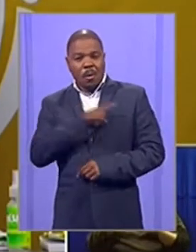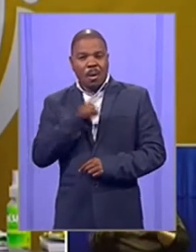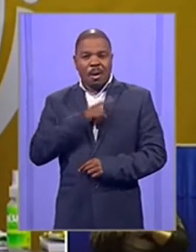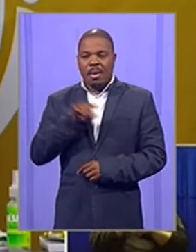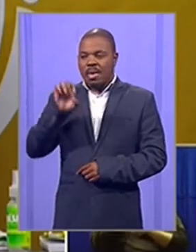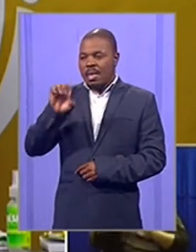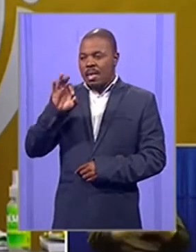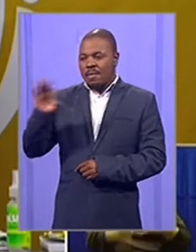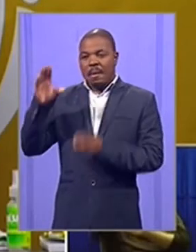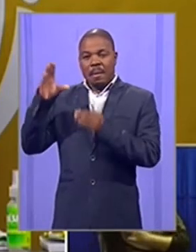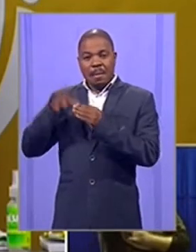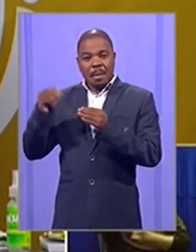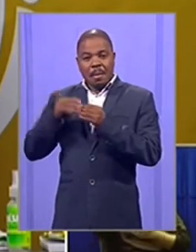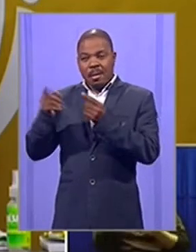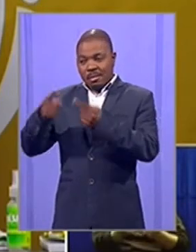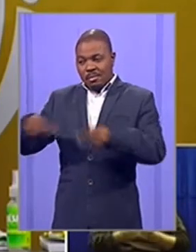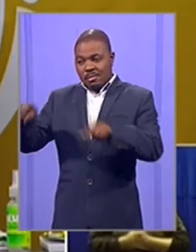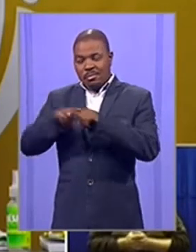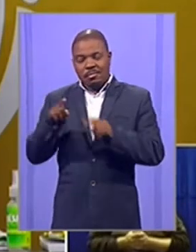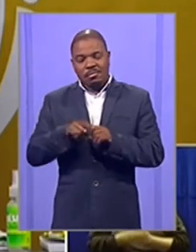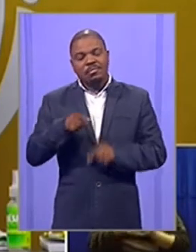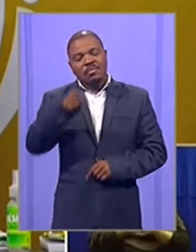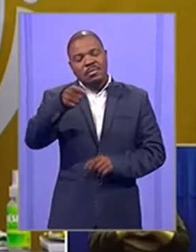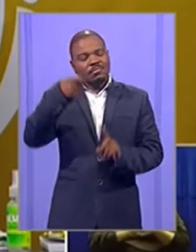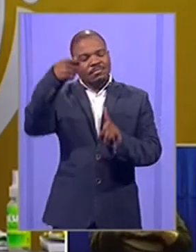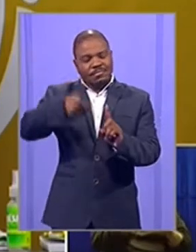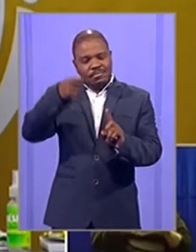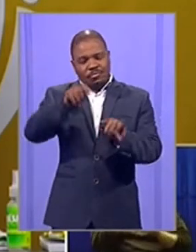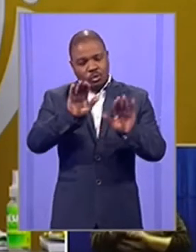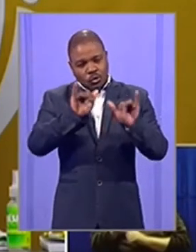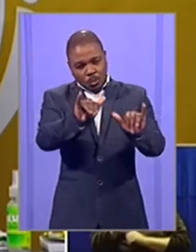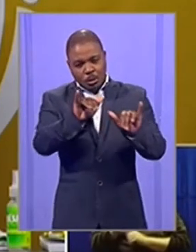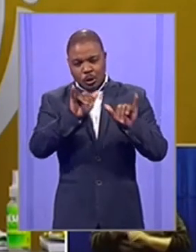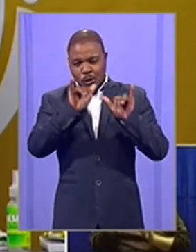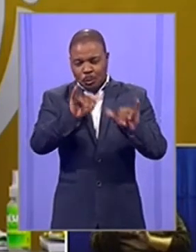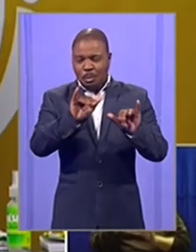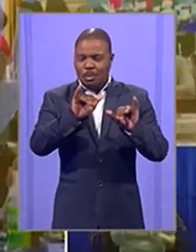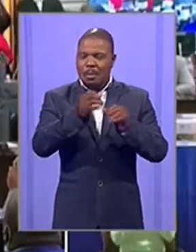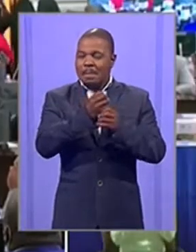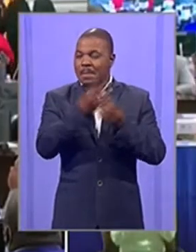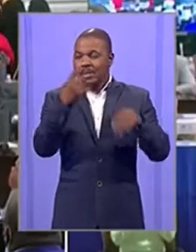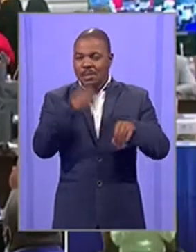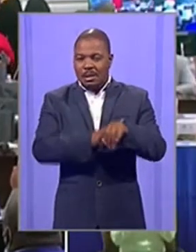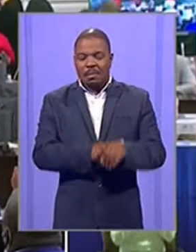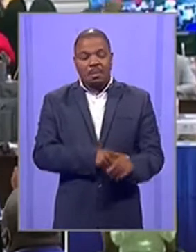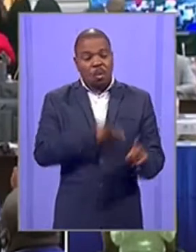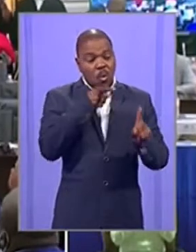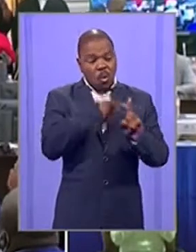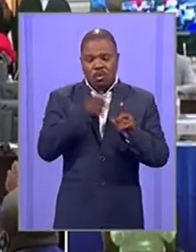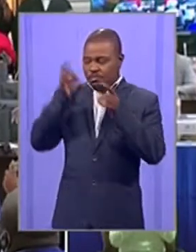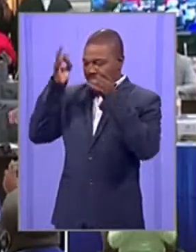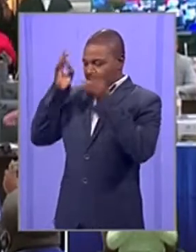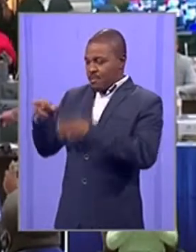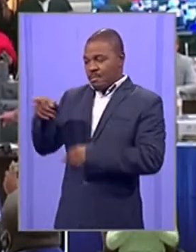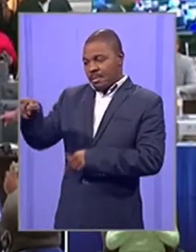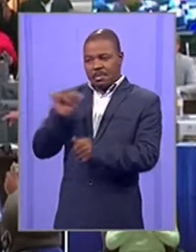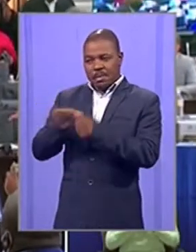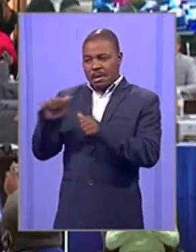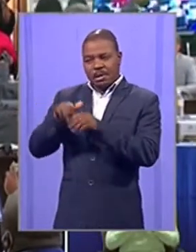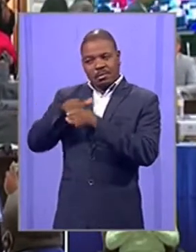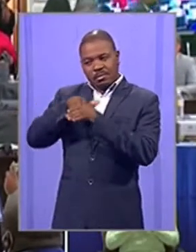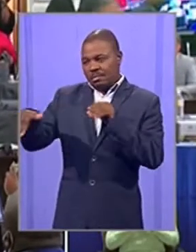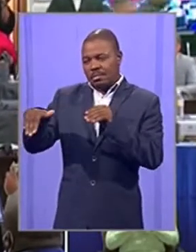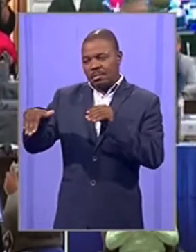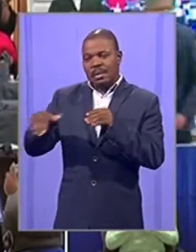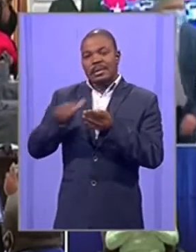ba EFF ba ne ba emisa mmusa kgotla kgapetsa ba ne ba laelwa go tswa kwa palamenteng le fa bangwe ba ne ba